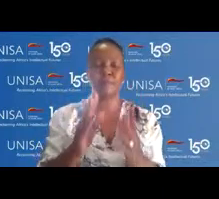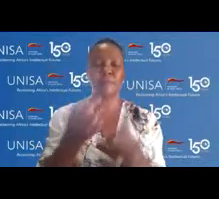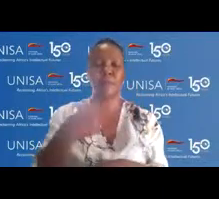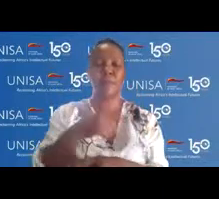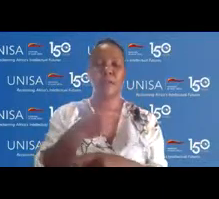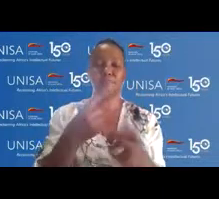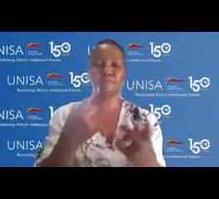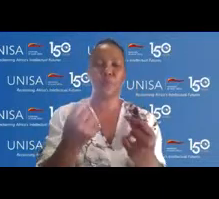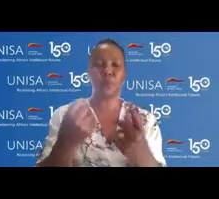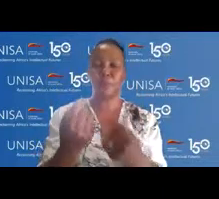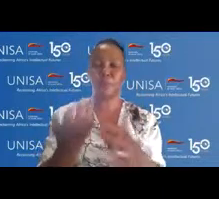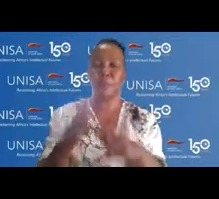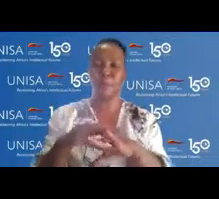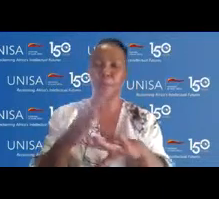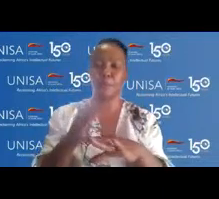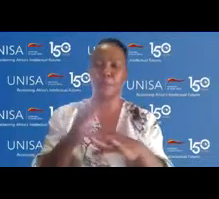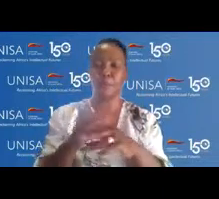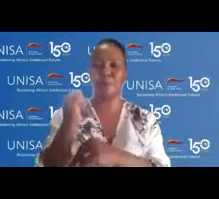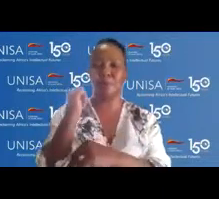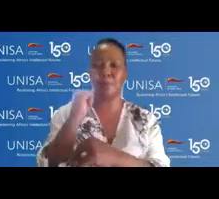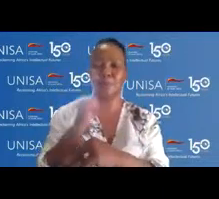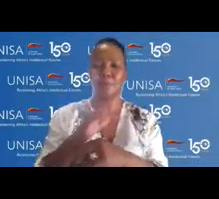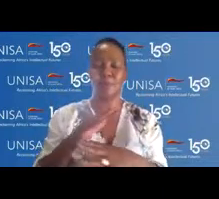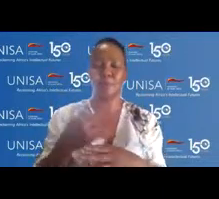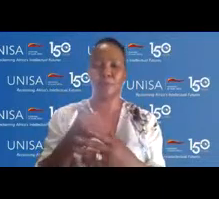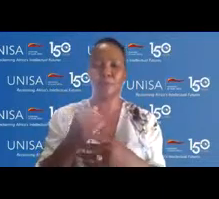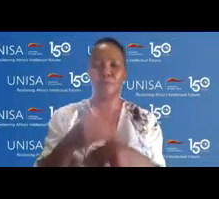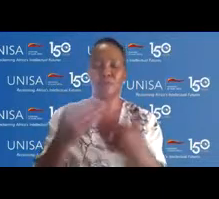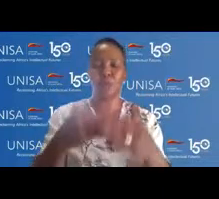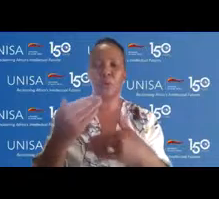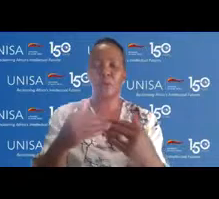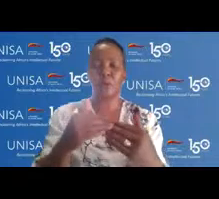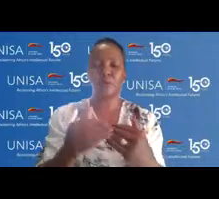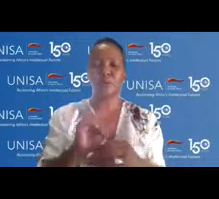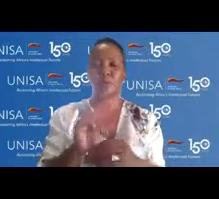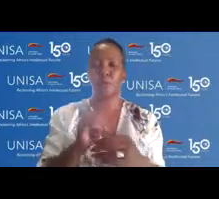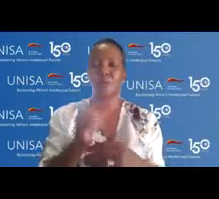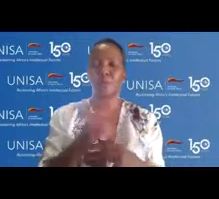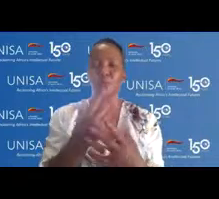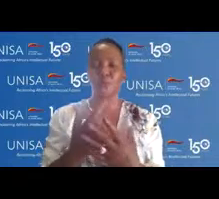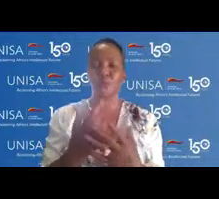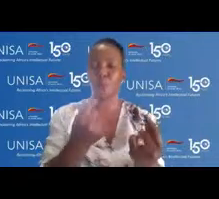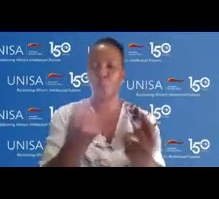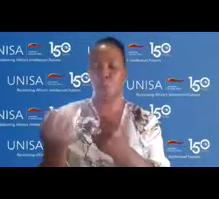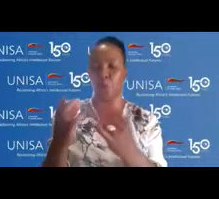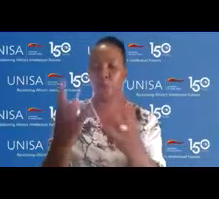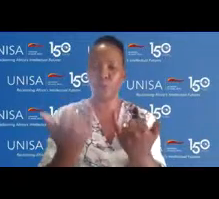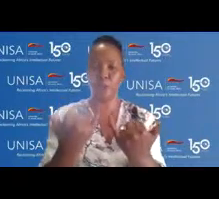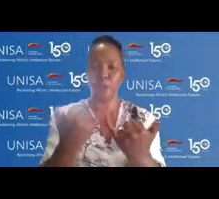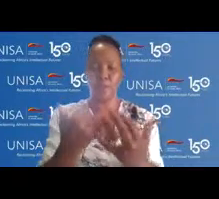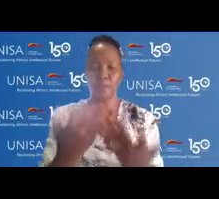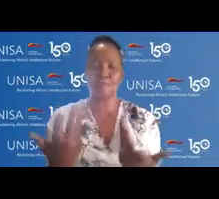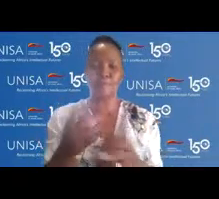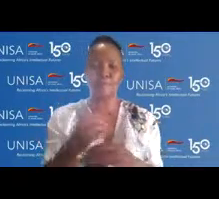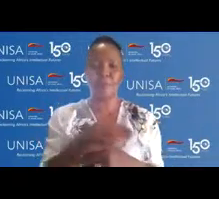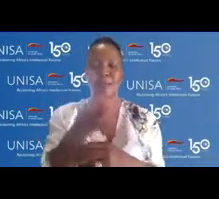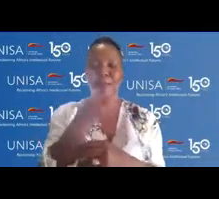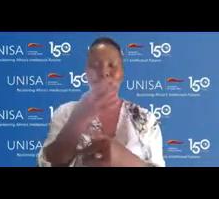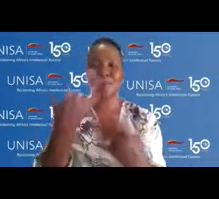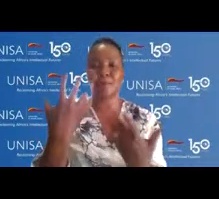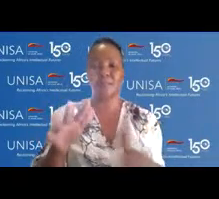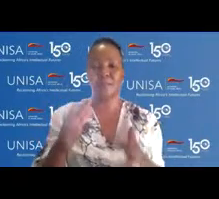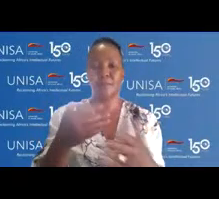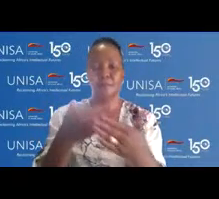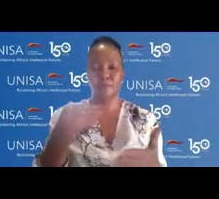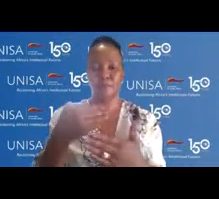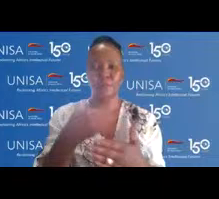lot yesterday, so I just want to sort of go through it quickly. What are we going to be tackling today? So as I did mention, Richard Wright is going